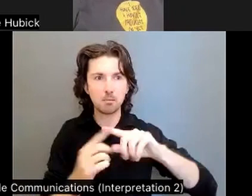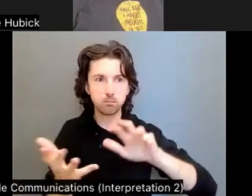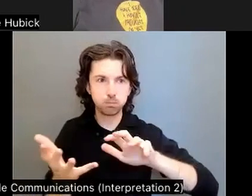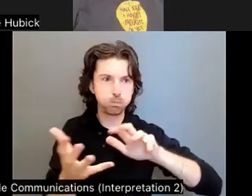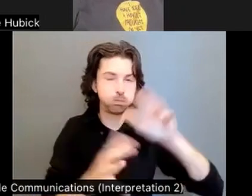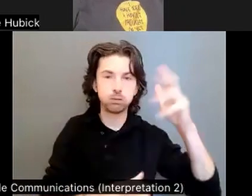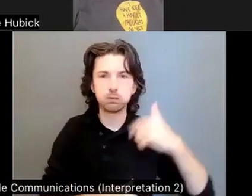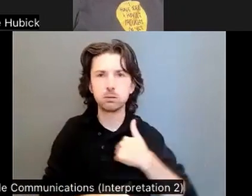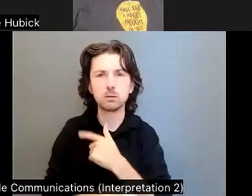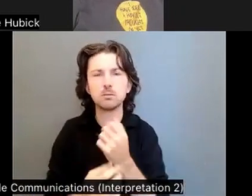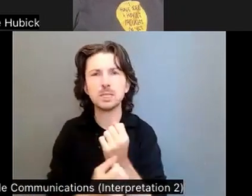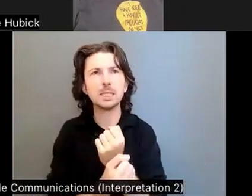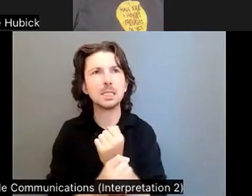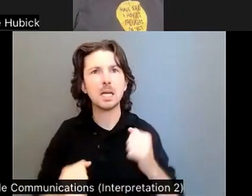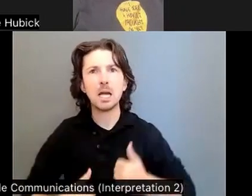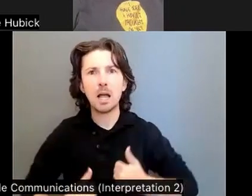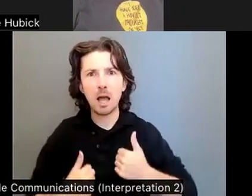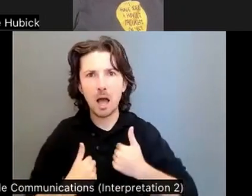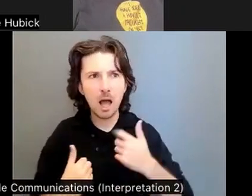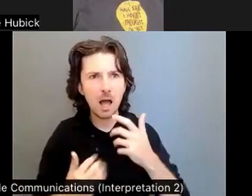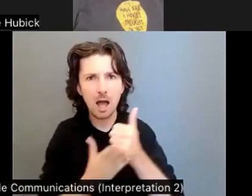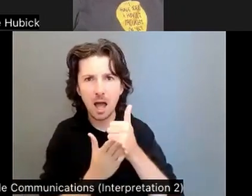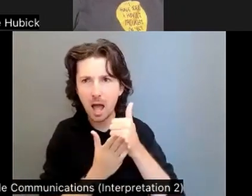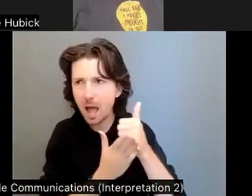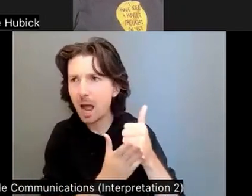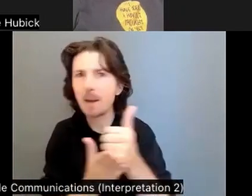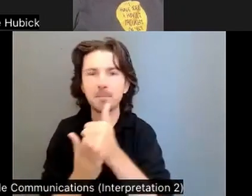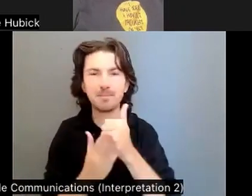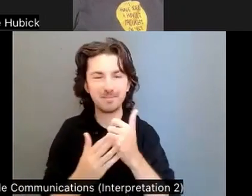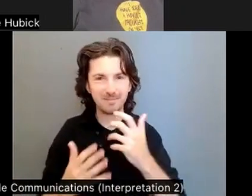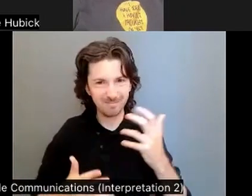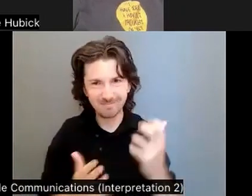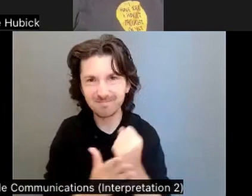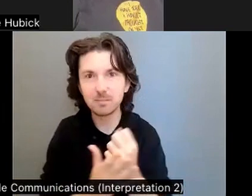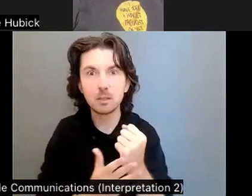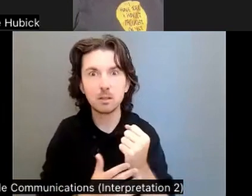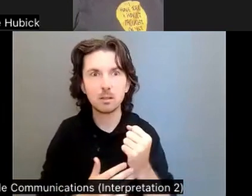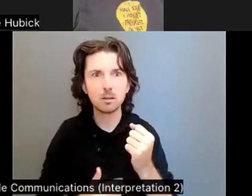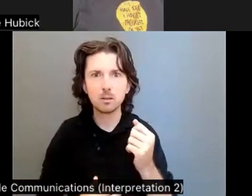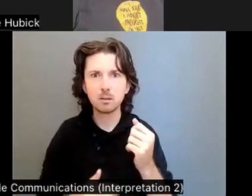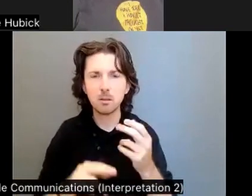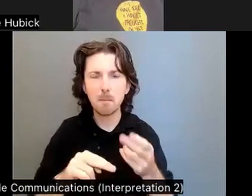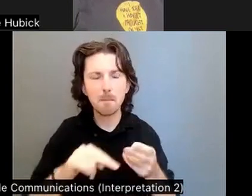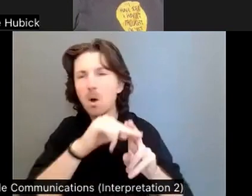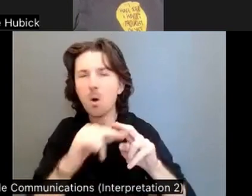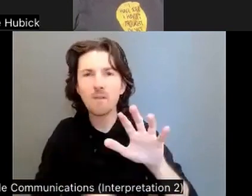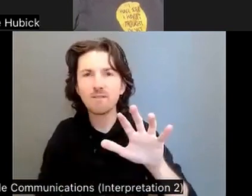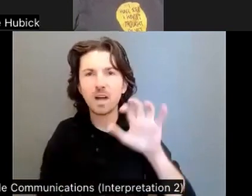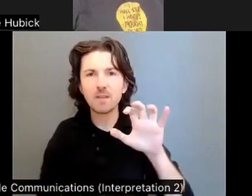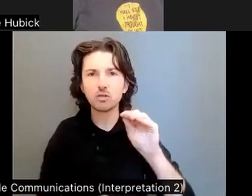us thrive, was price gouged at almost 500% with no